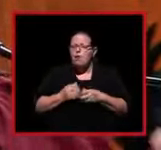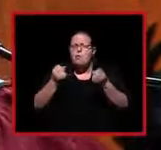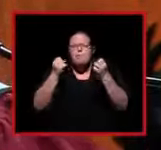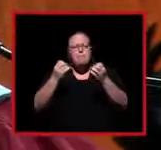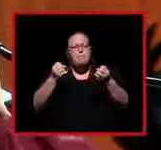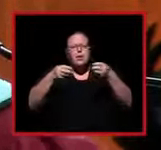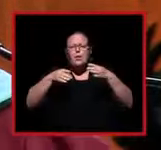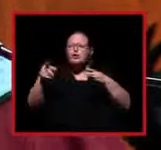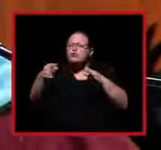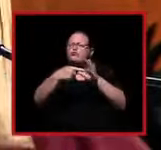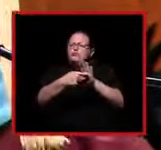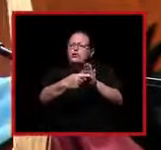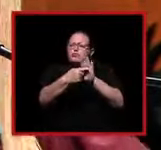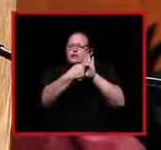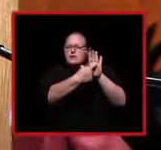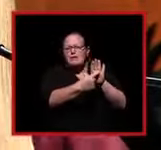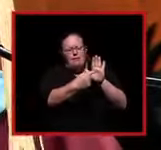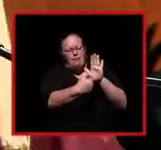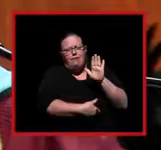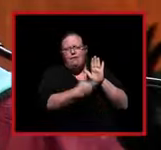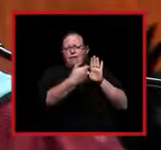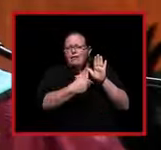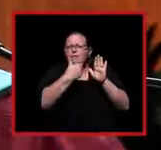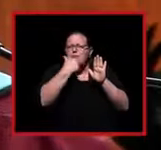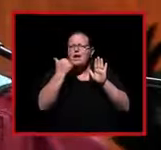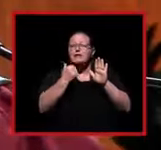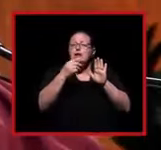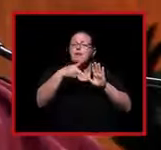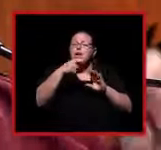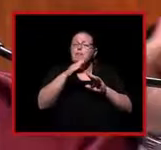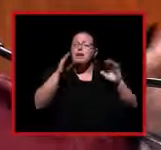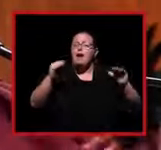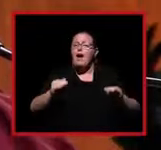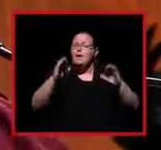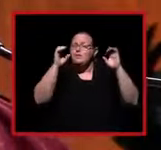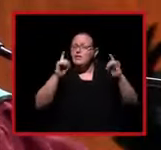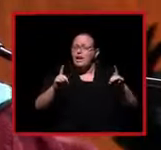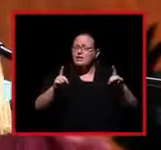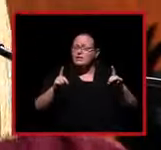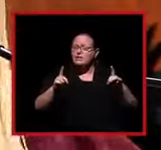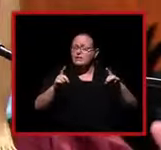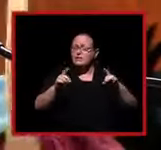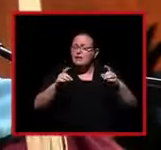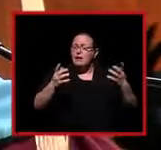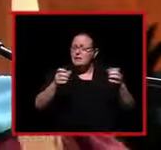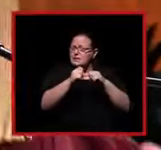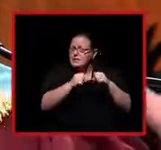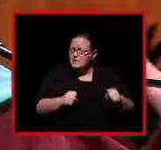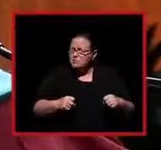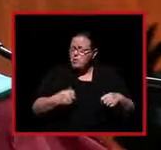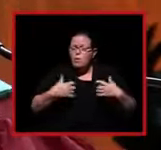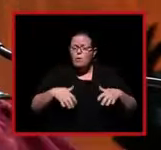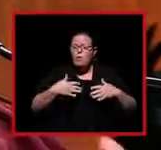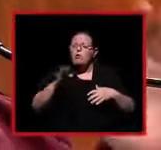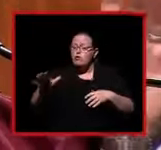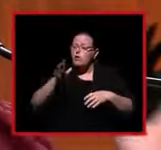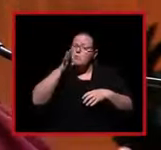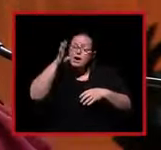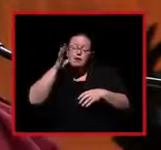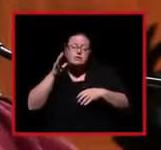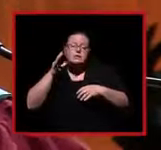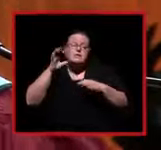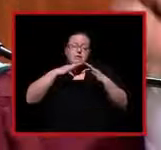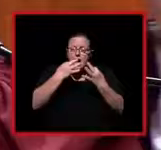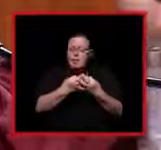the very best of our public higher education system. Now, keep in mind today, your parents and all of your family members and